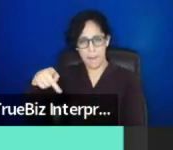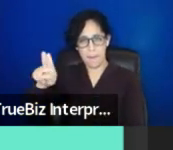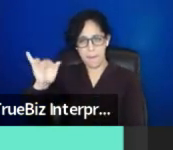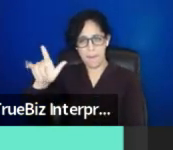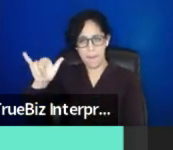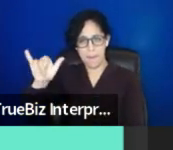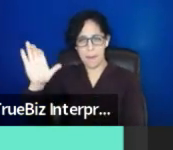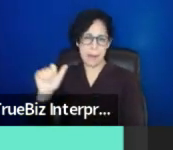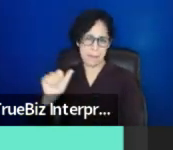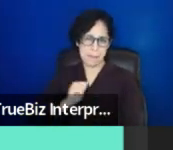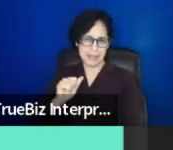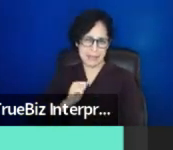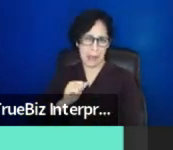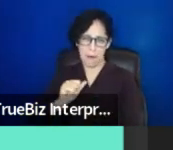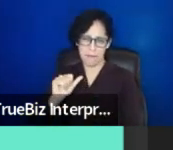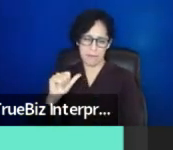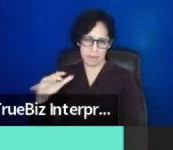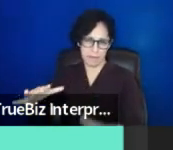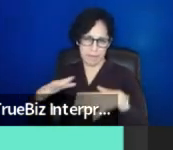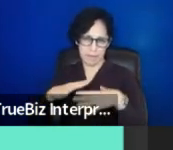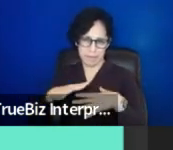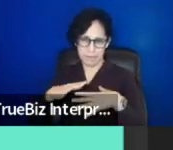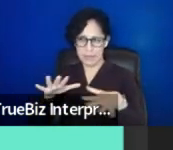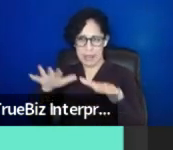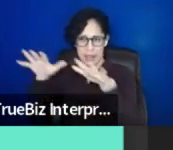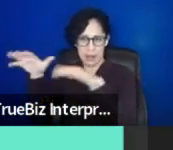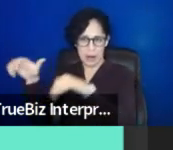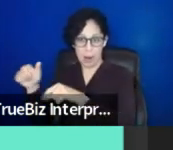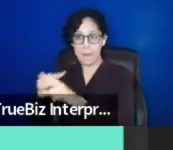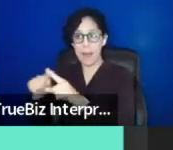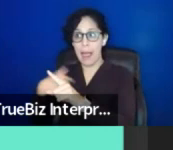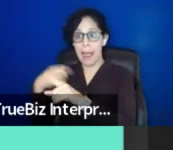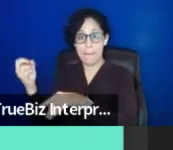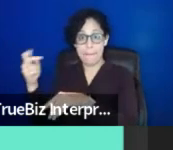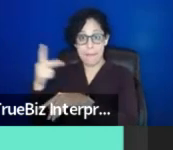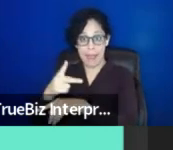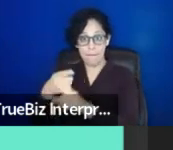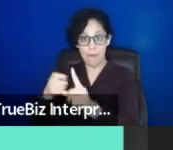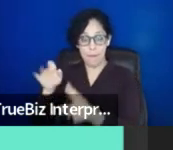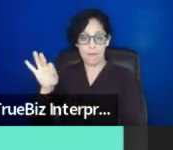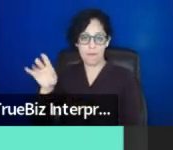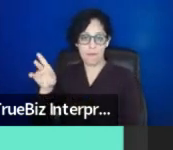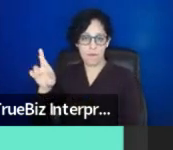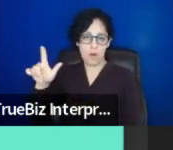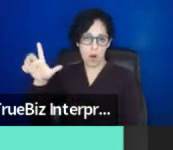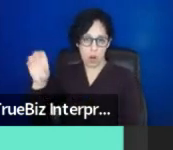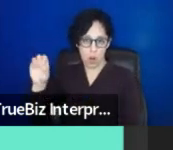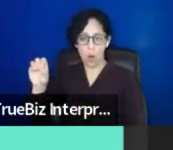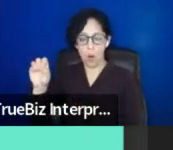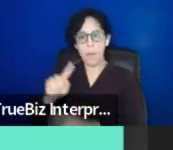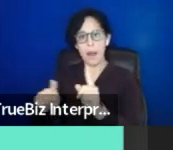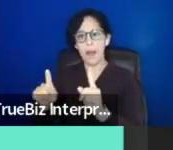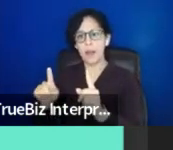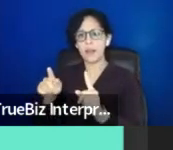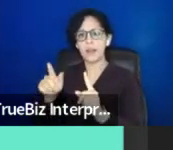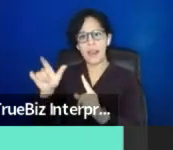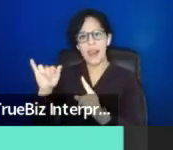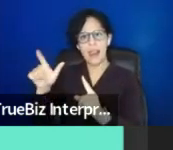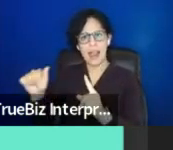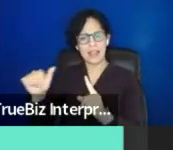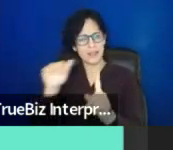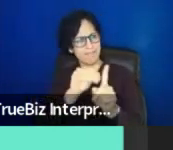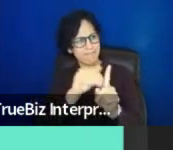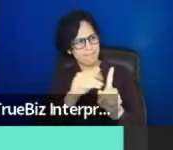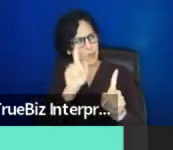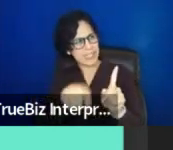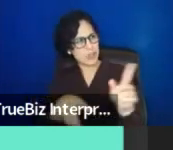so I wasn't a part of that, but as soon as I got back from furlough, Liza was like, we have to connect with PAAL. It was incredible. We need to find a way as company managers